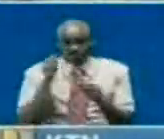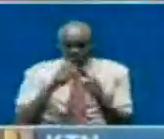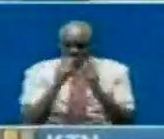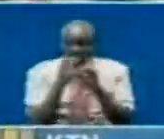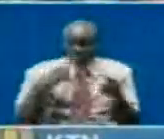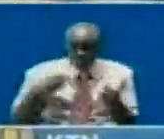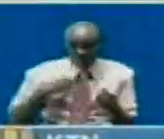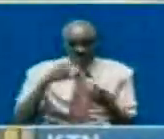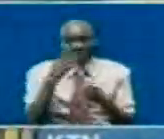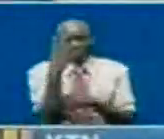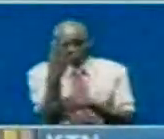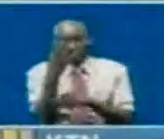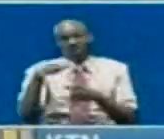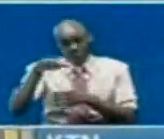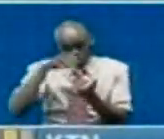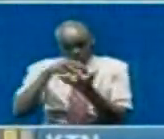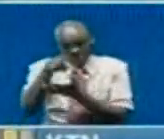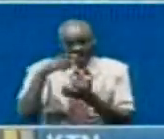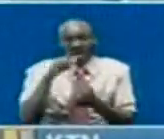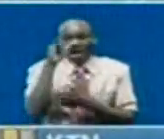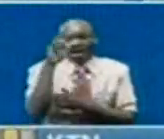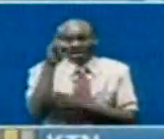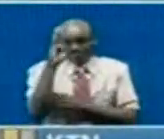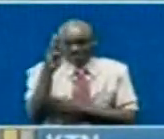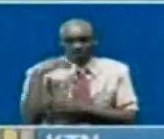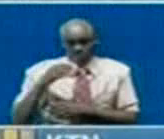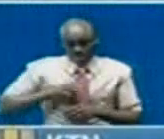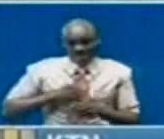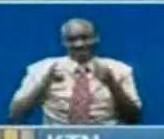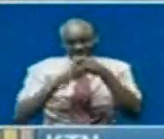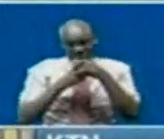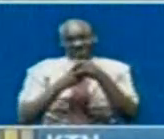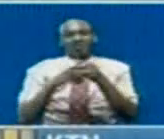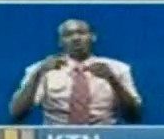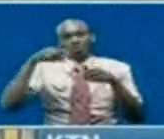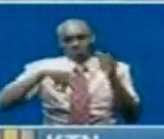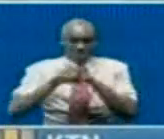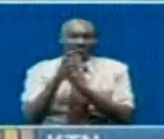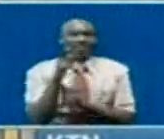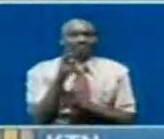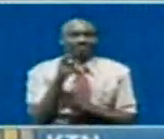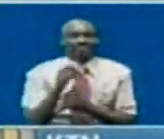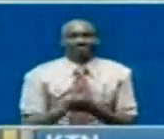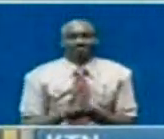it out for the four available slots for the IRB World Women's Sevens Series qualifiers.